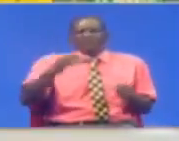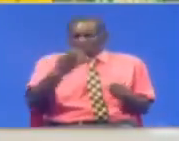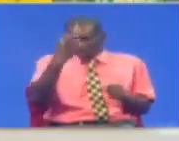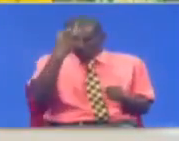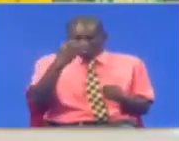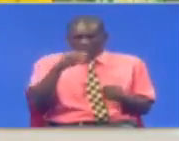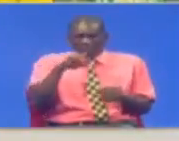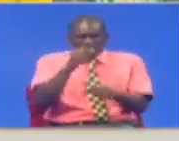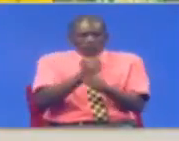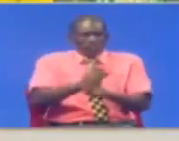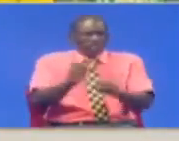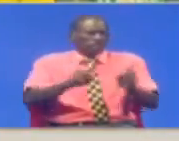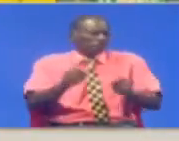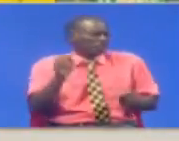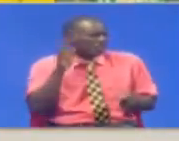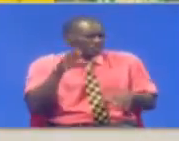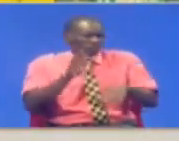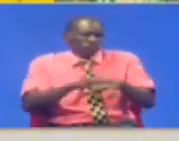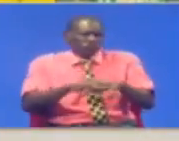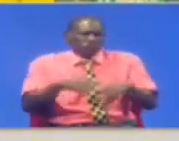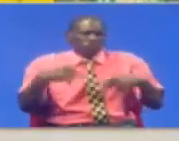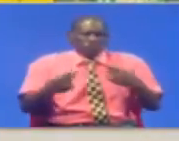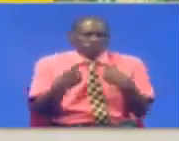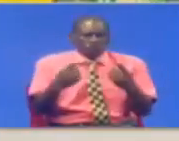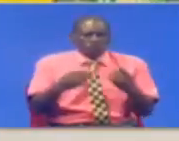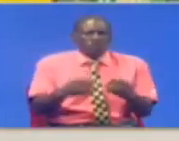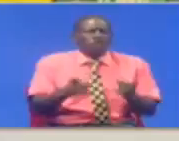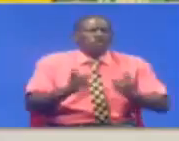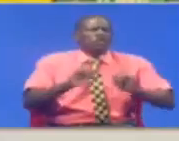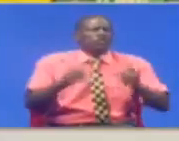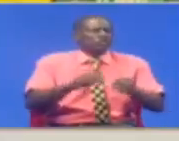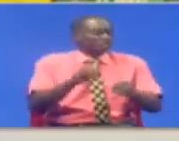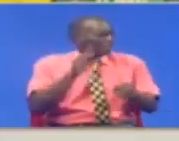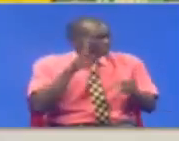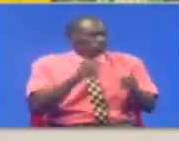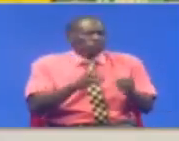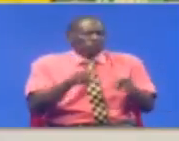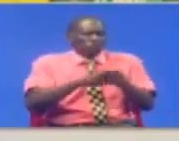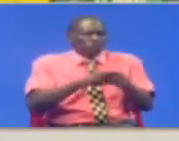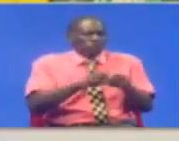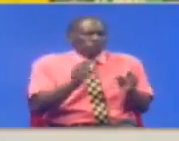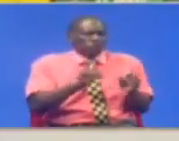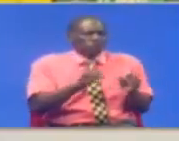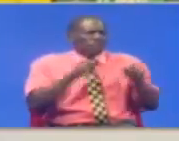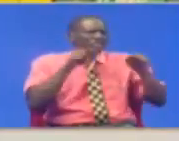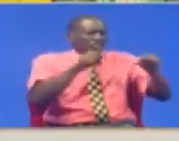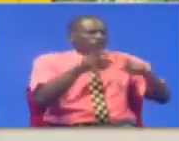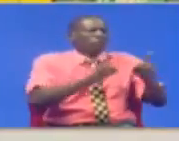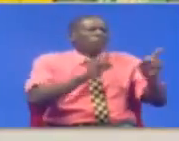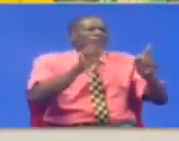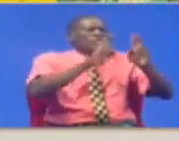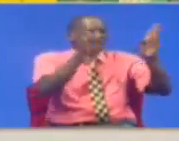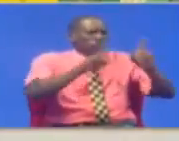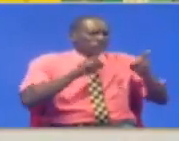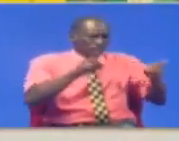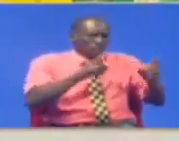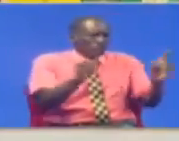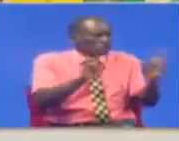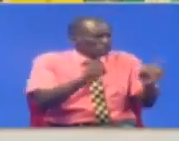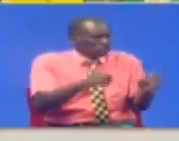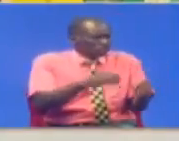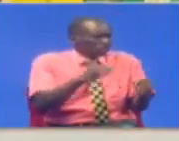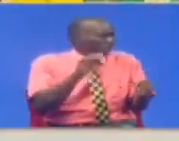not listening to polite talk. He is not listening to policy documents. He's not listening even to foreign critique, right? He's not listening to advocacy